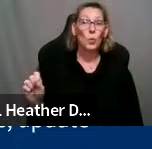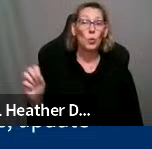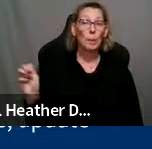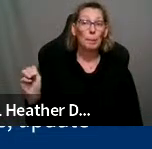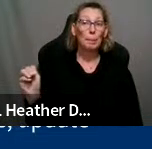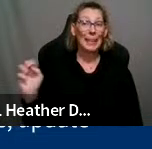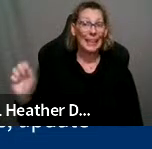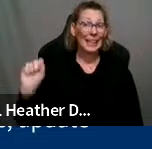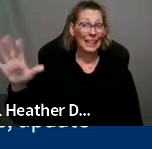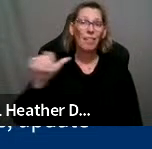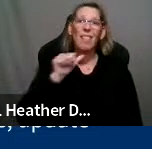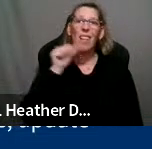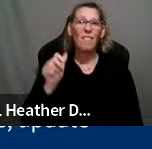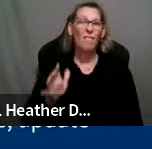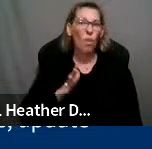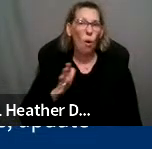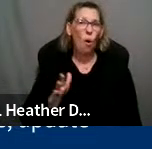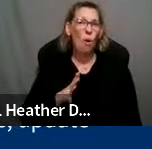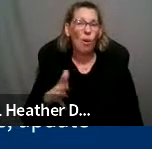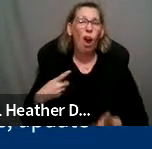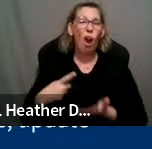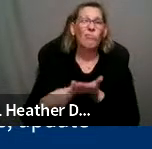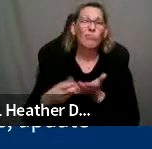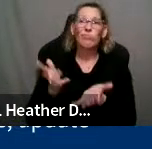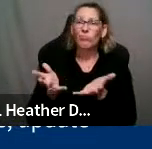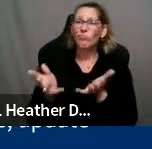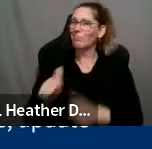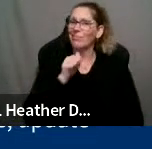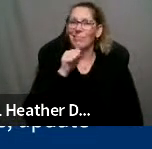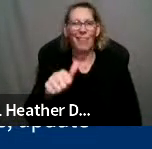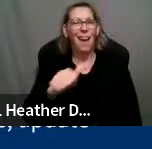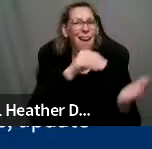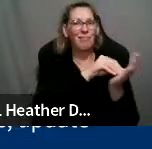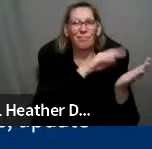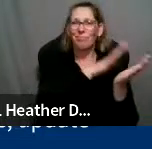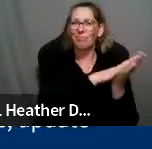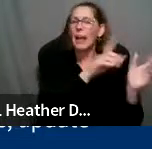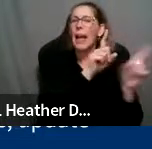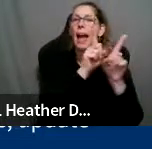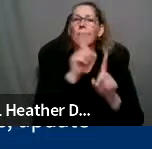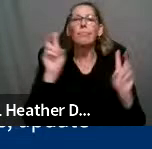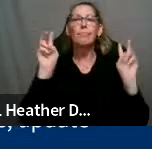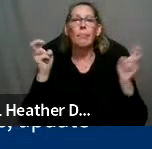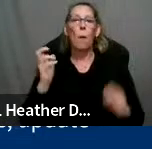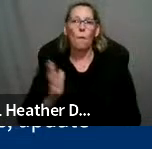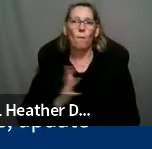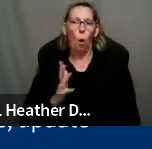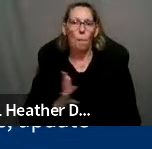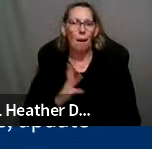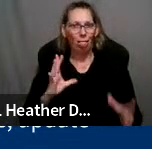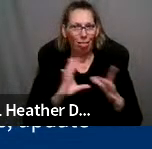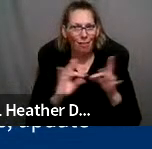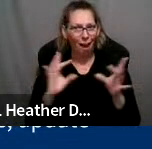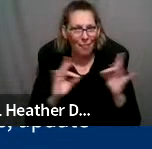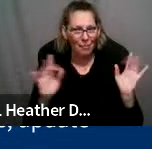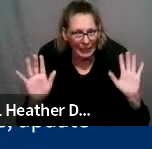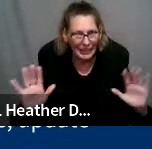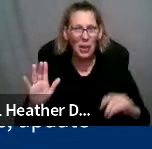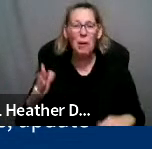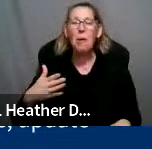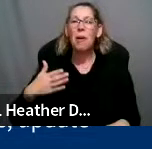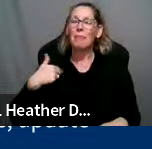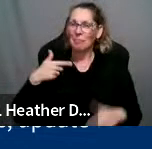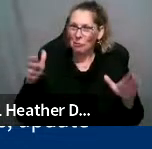and informal conversations, those are not going to be recorded as formal comments. So really encouraging to